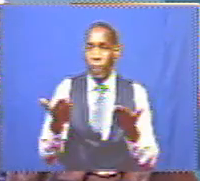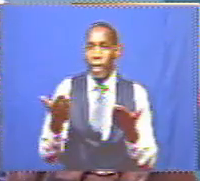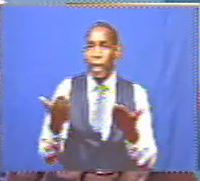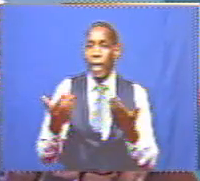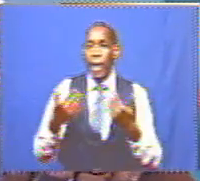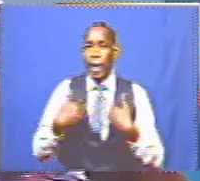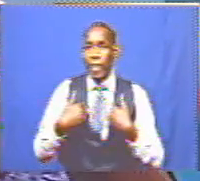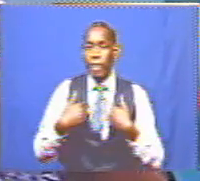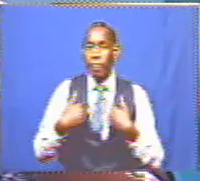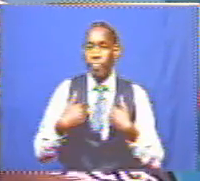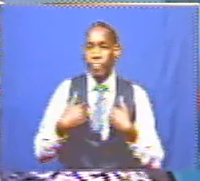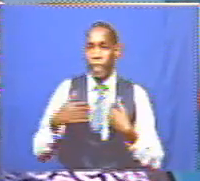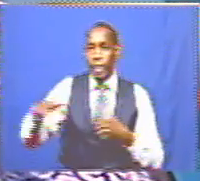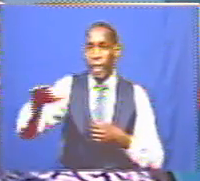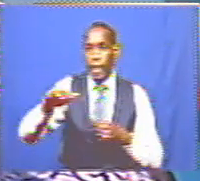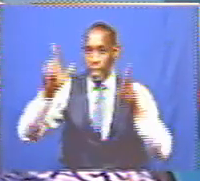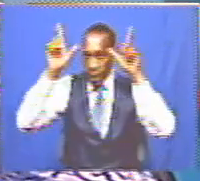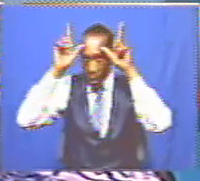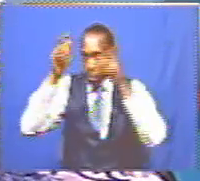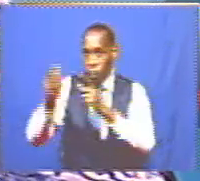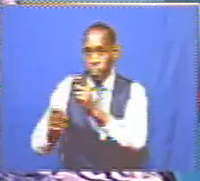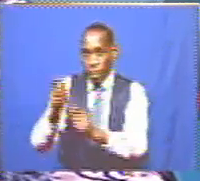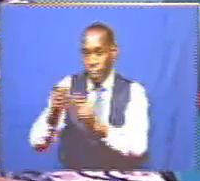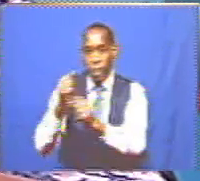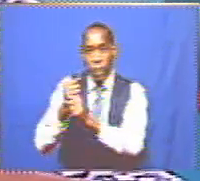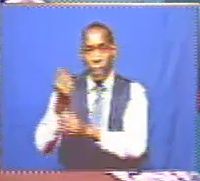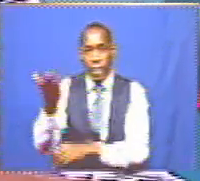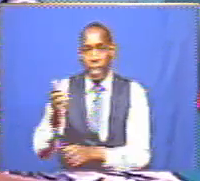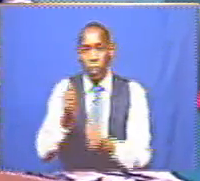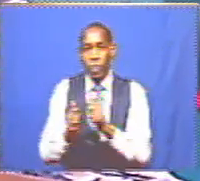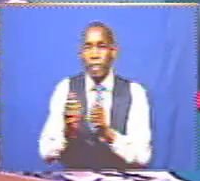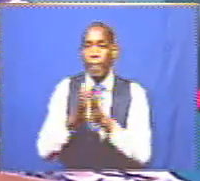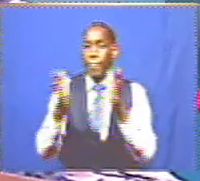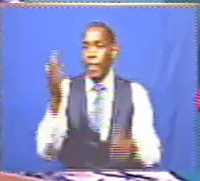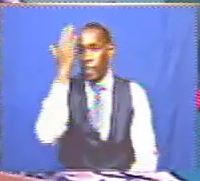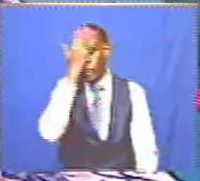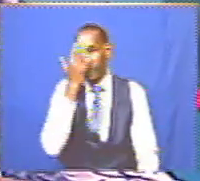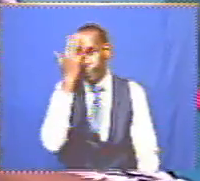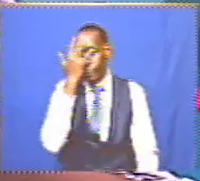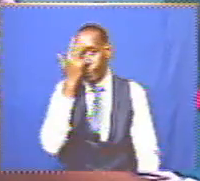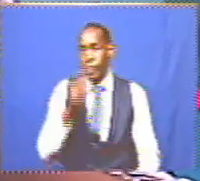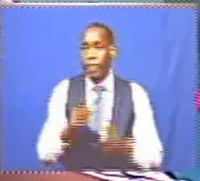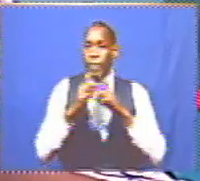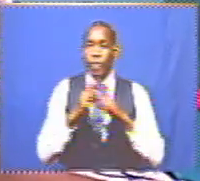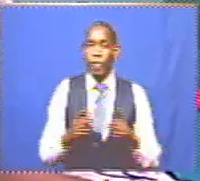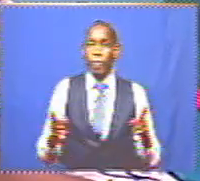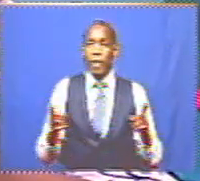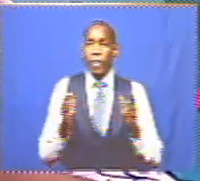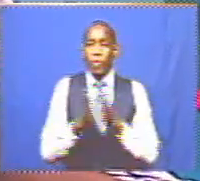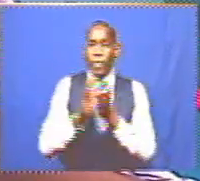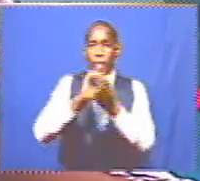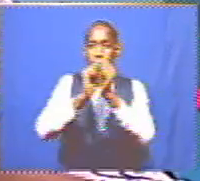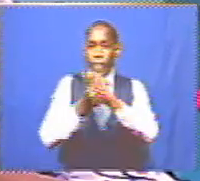shed. And that's where the CDE was working out of, which was a big shame. Mm-hmm. But with the